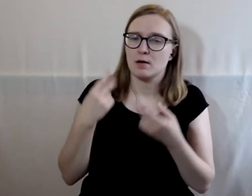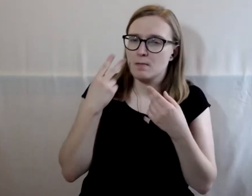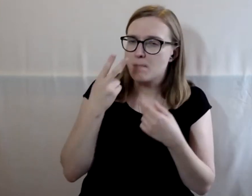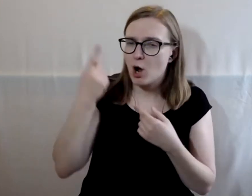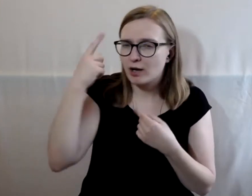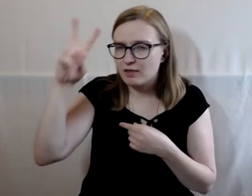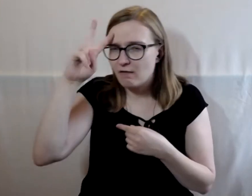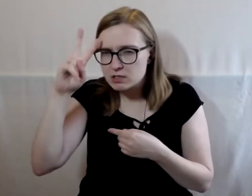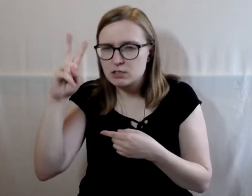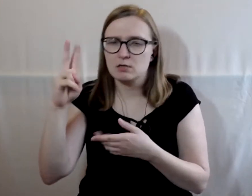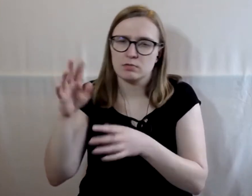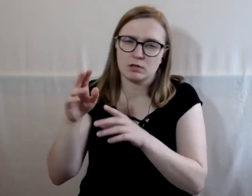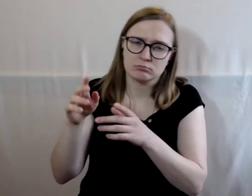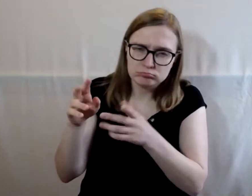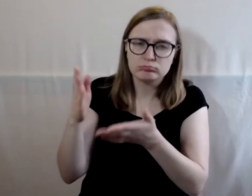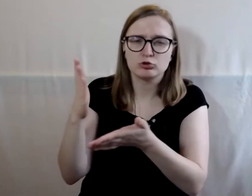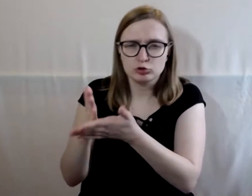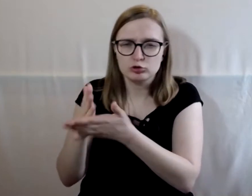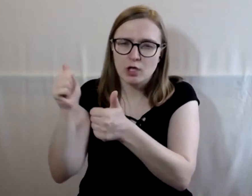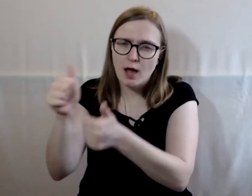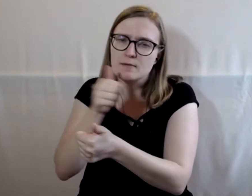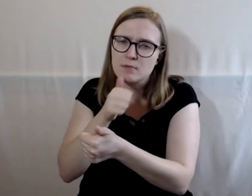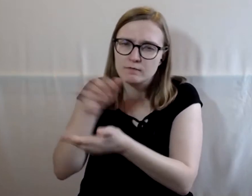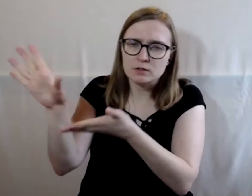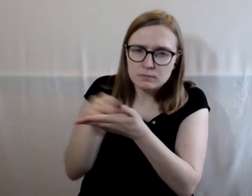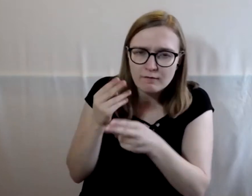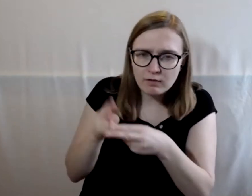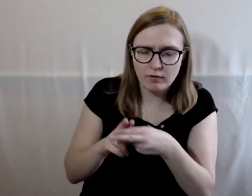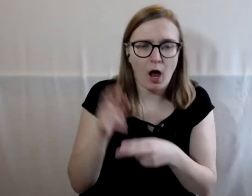high performers as a result.